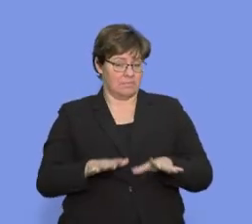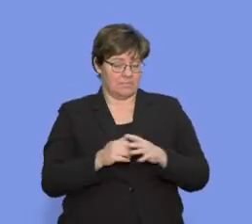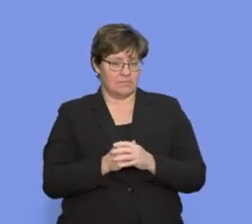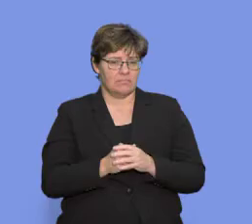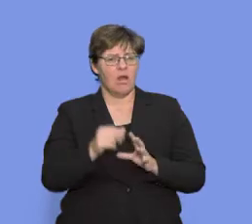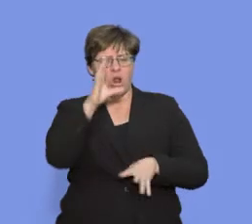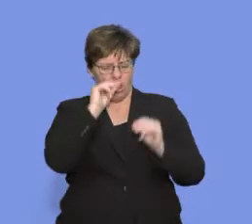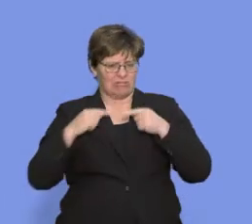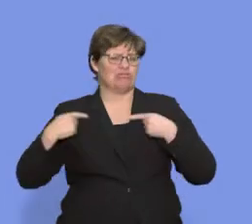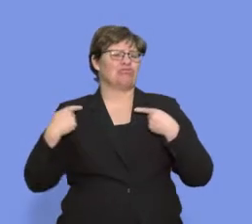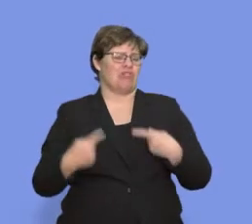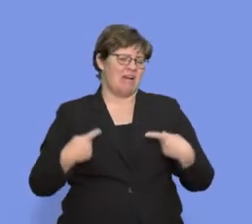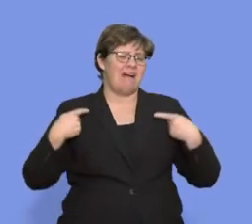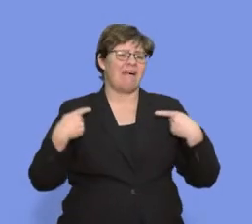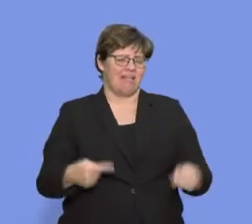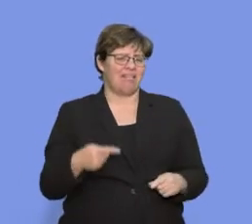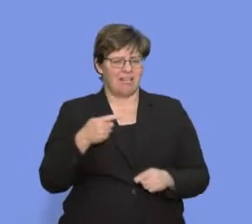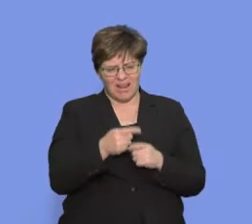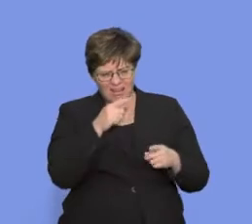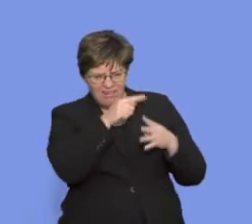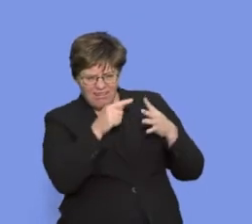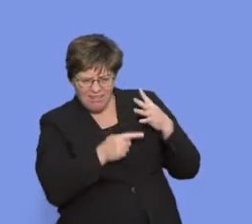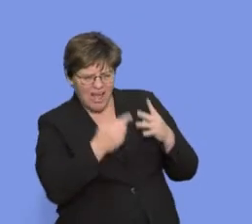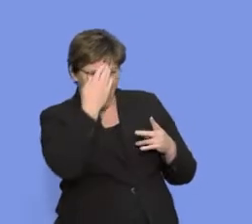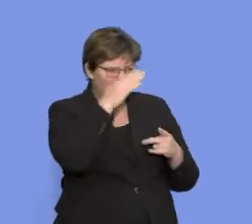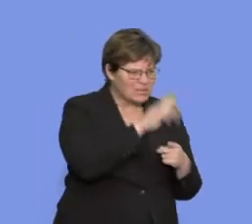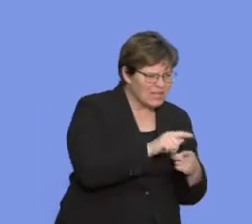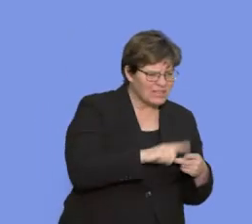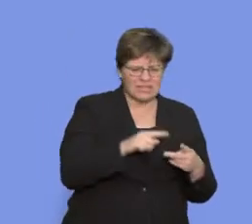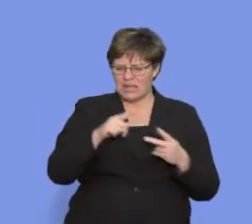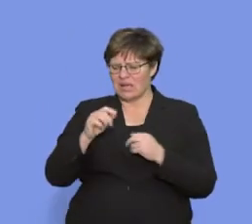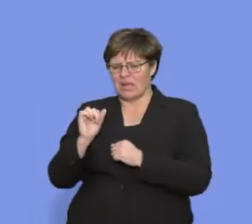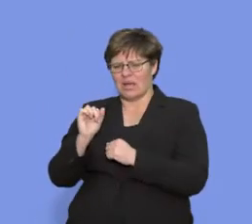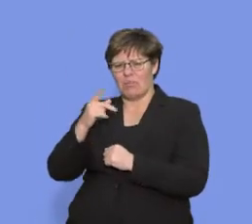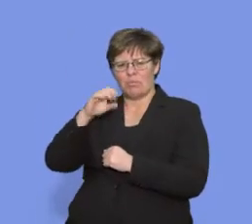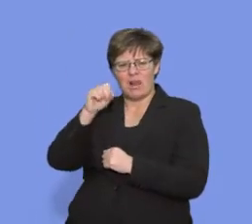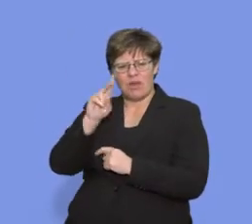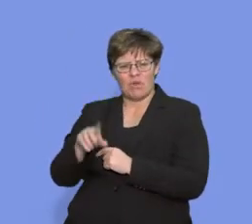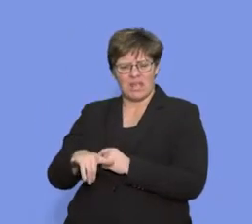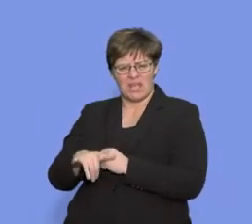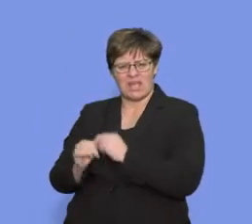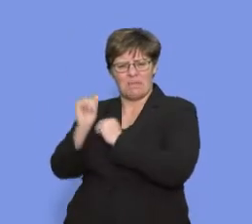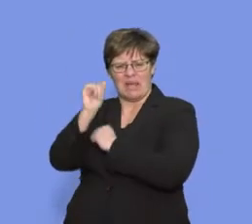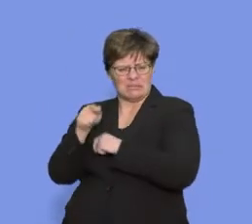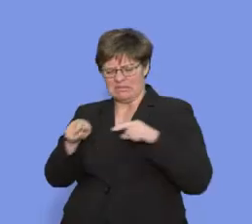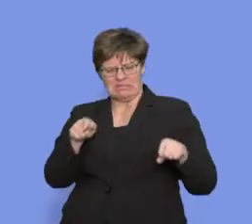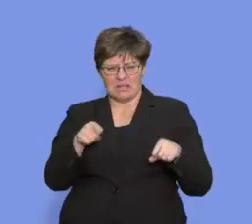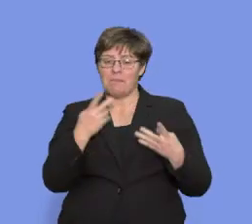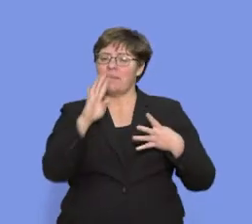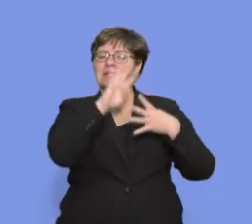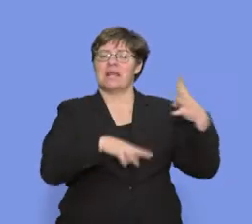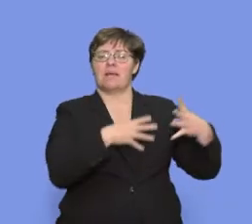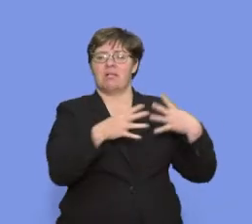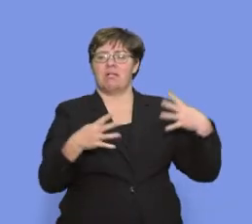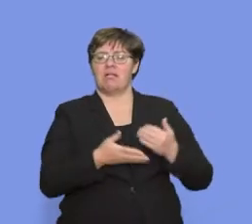that learners struggle with the difference between accommodation and pupillary mechanism, right? So maybe this table is a good